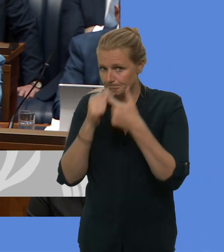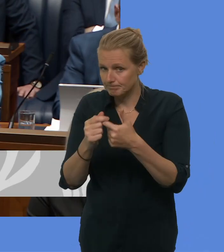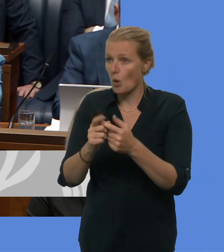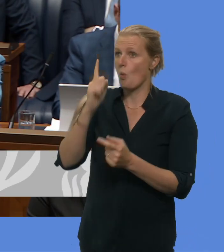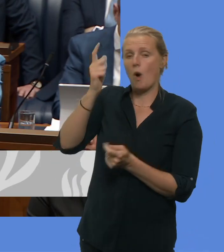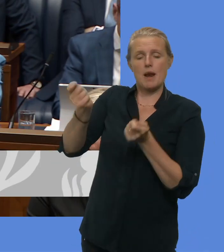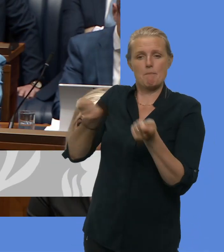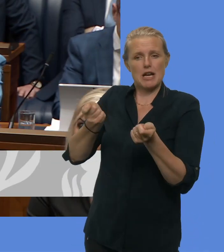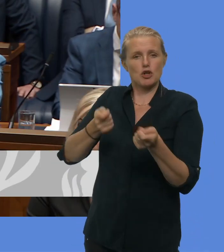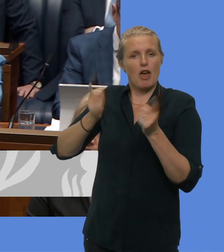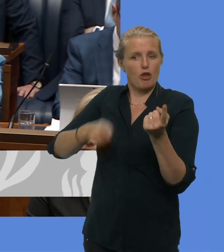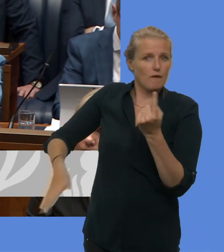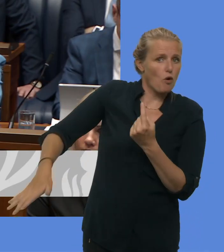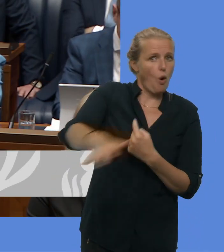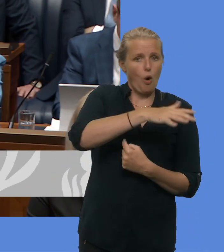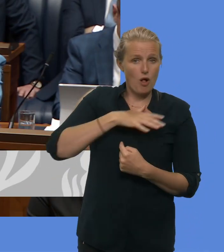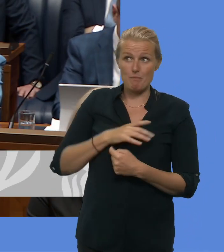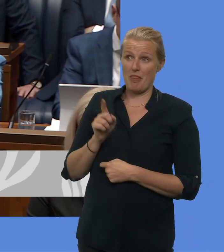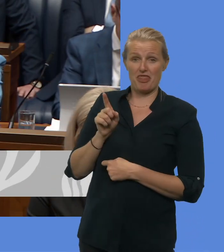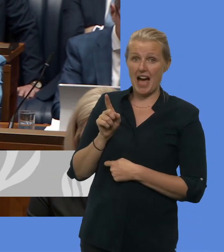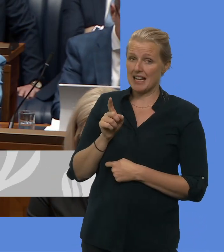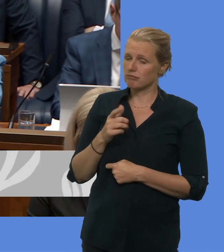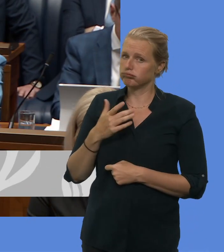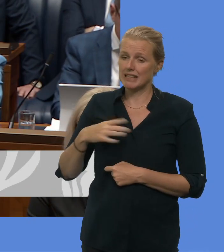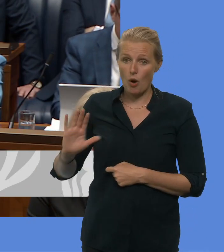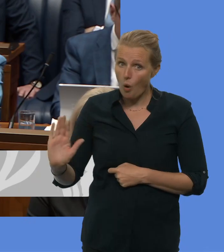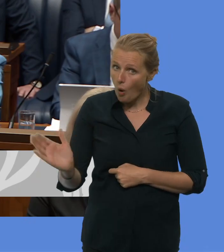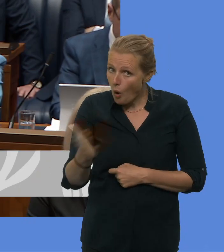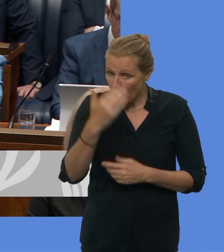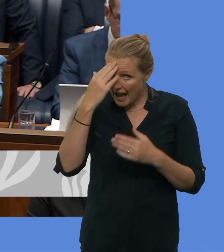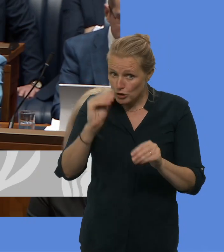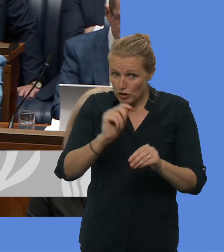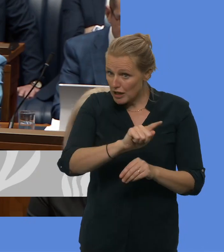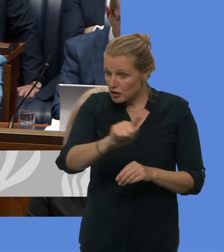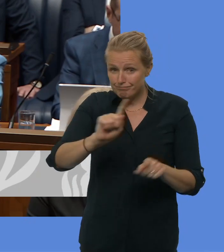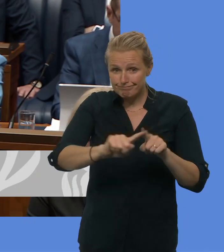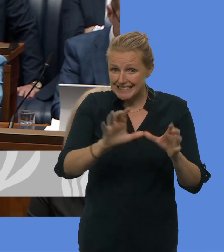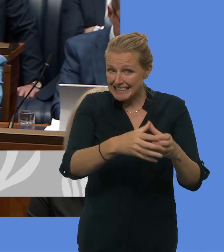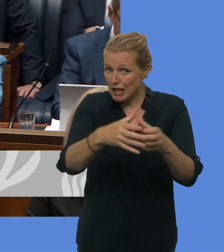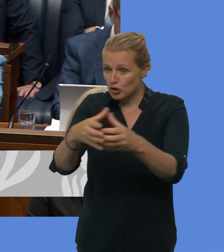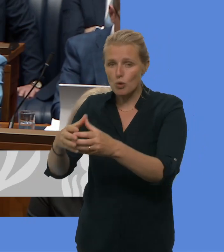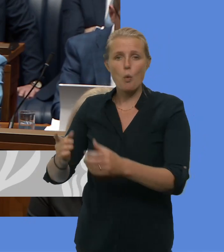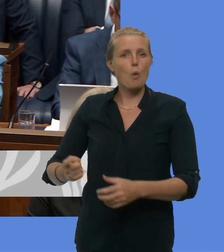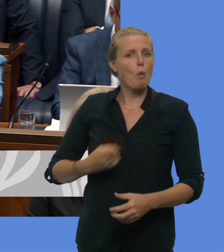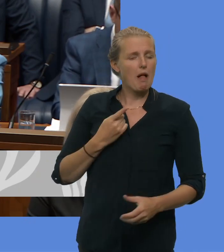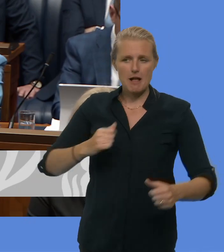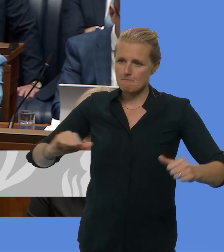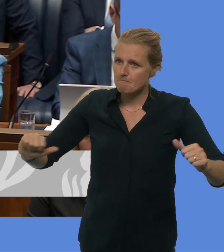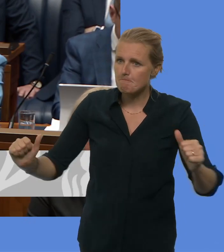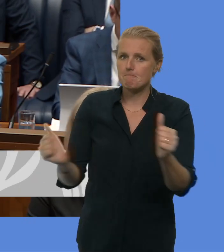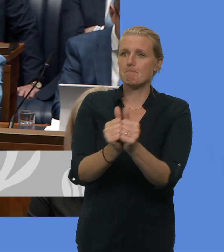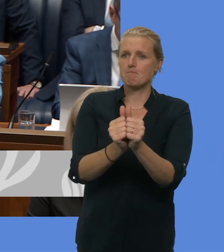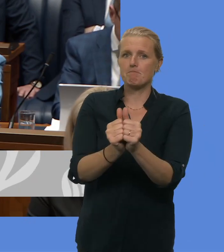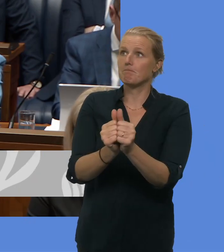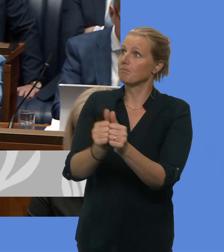managing authority. But that is one that will require all of the stakeholders in education from all of the sectors being willing to come forward to support